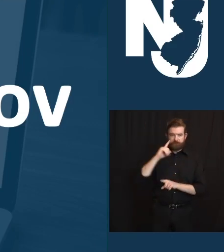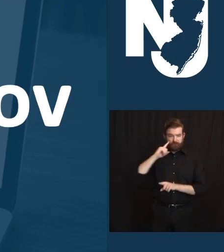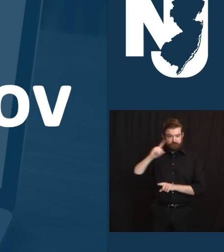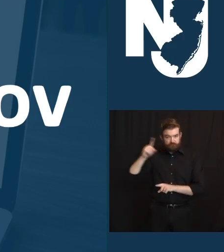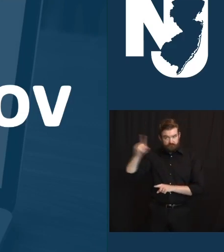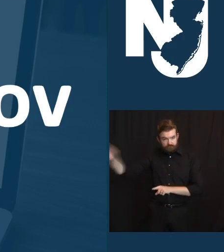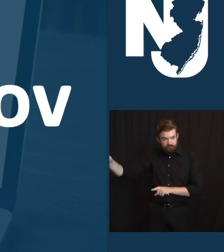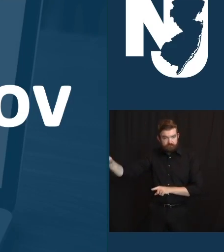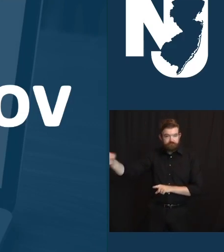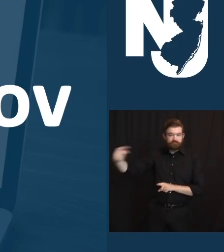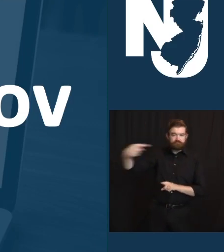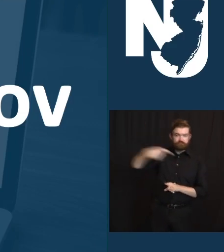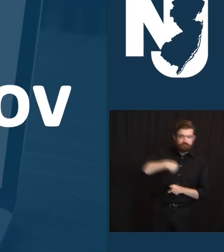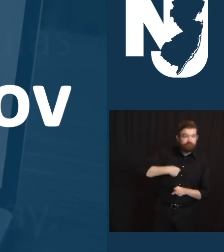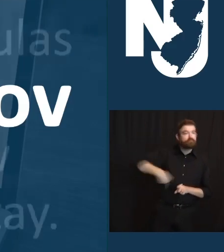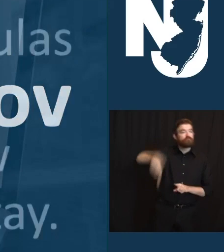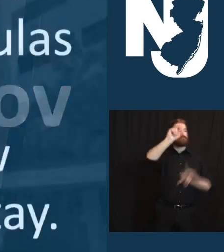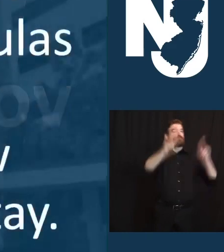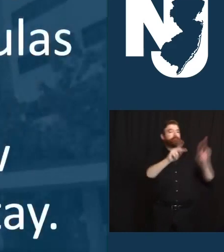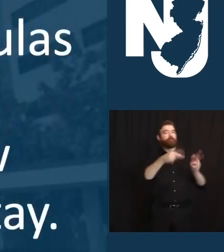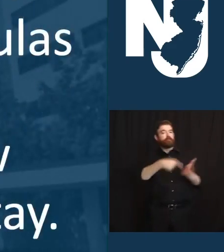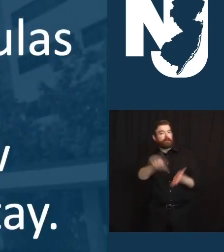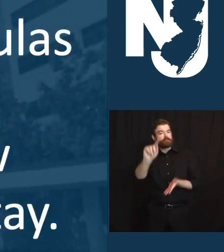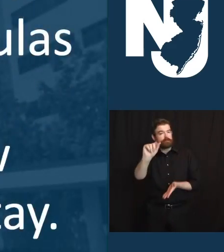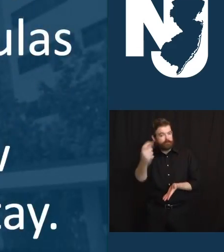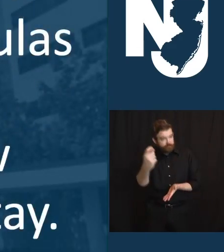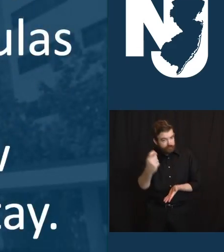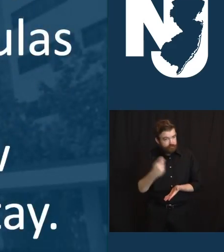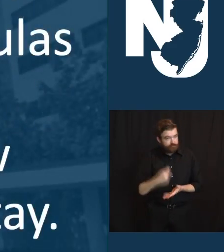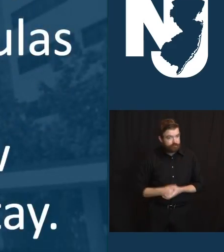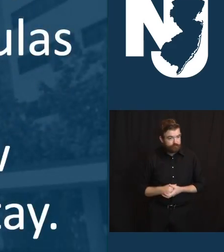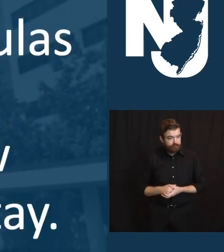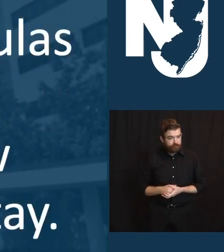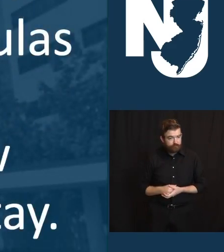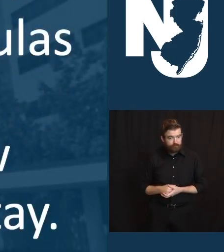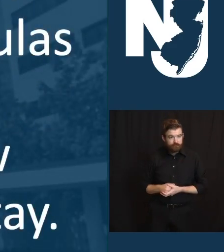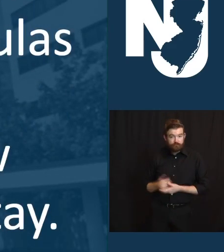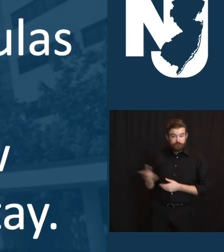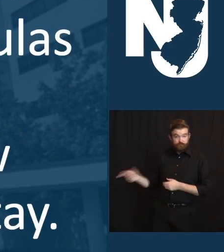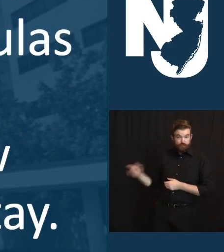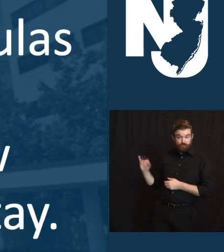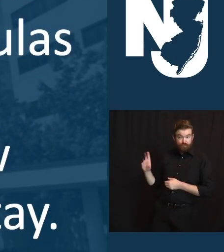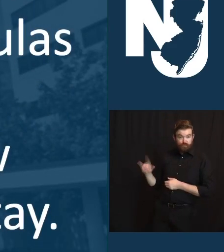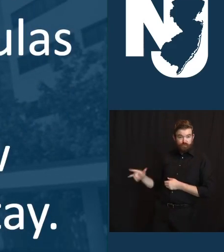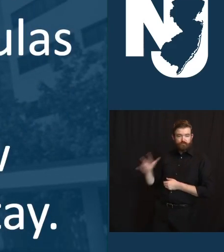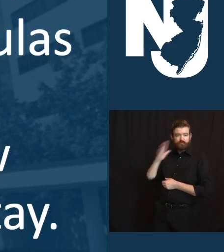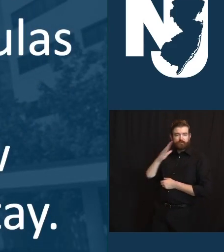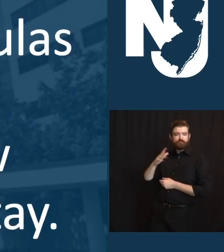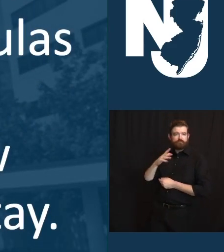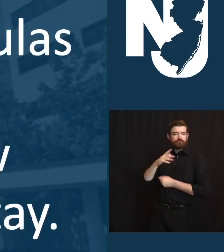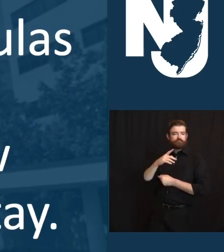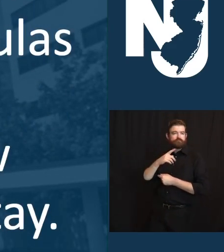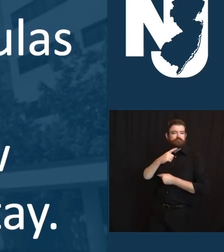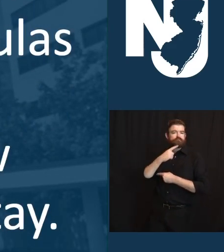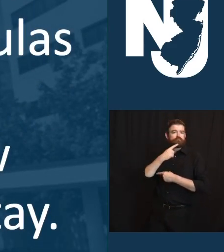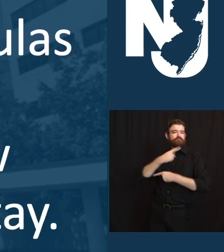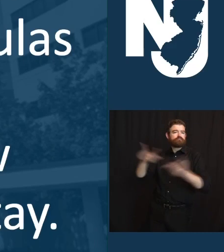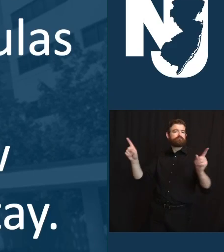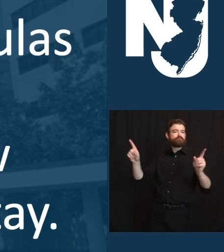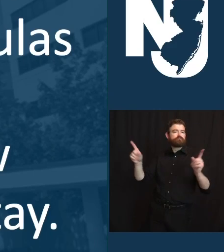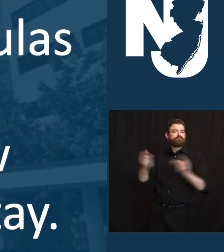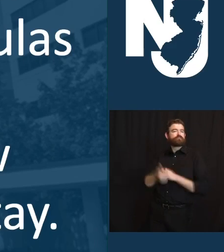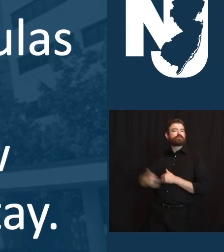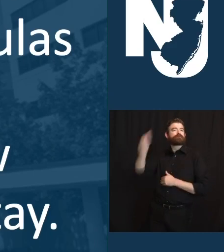On a separate note today, Judy, you will be issuing an executive director exempting doulas from the current limits